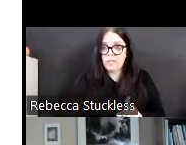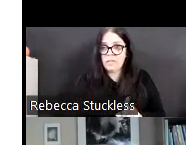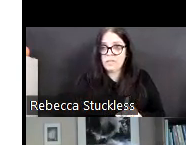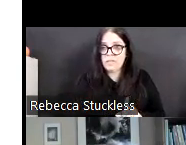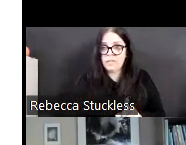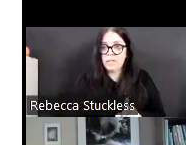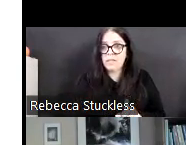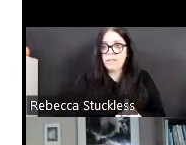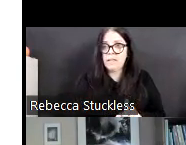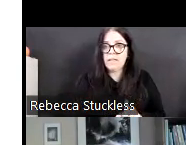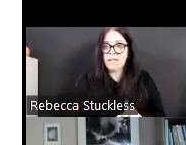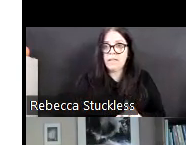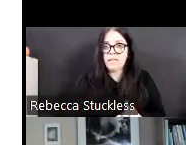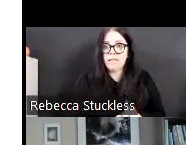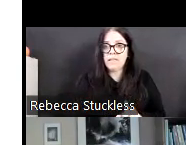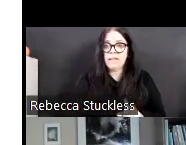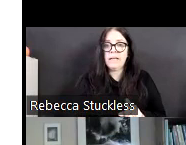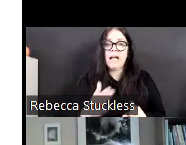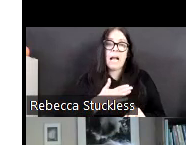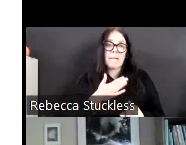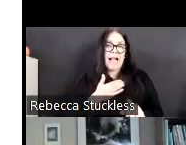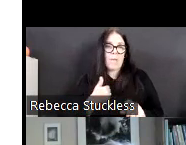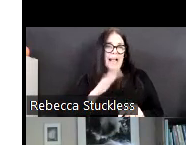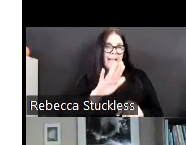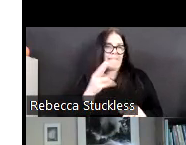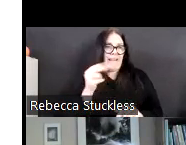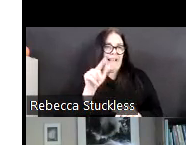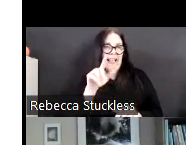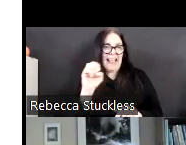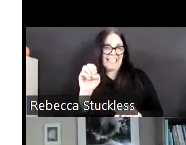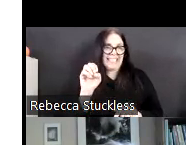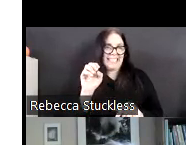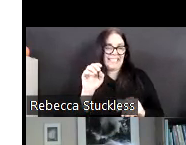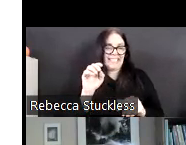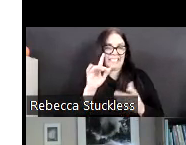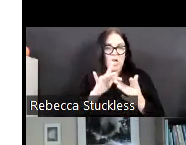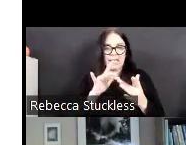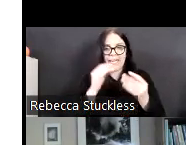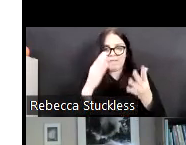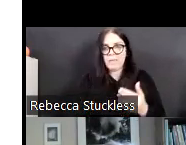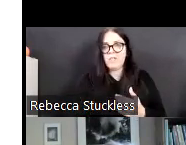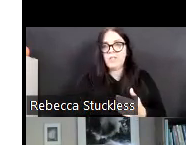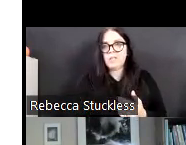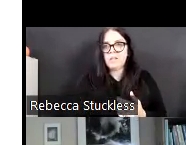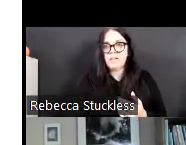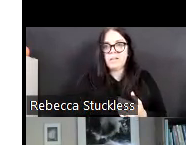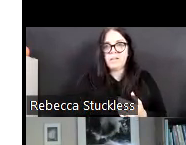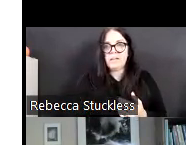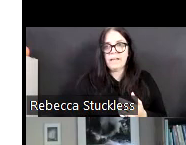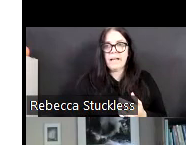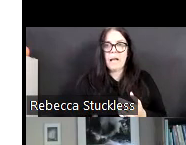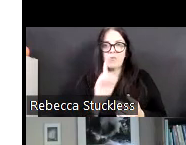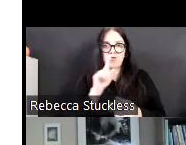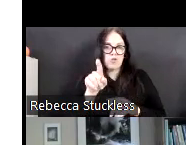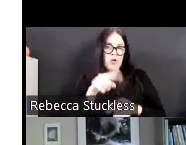have this information about Hallie's contact information on the slide deck that will go to everyone, because I'm quite sure people will be getting on their phones and giving